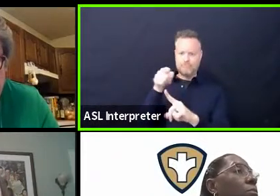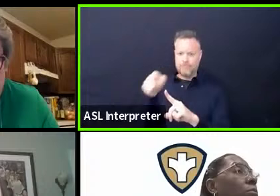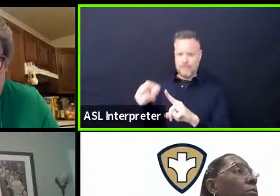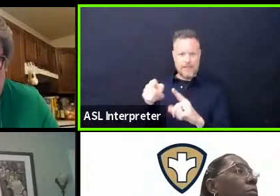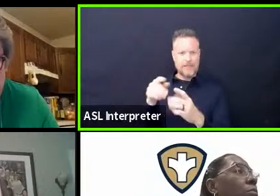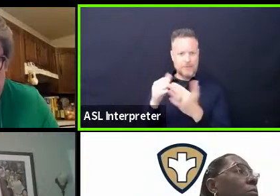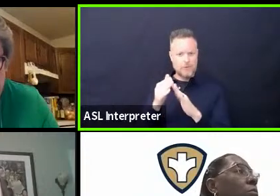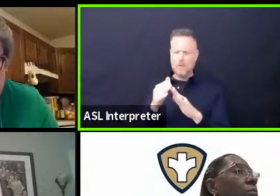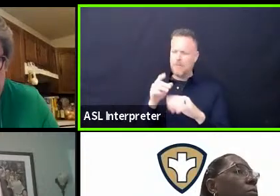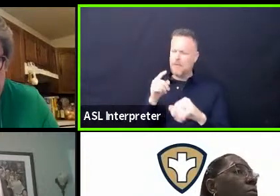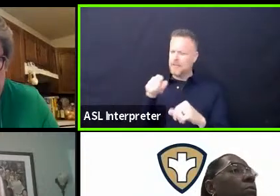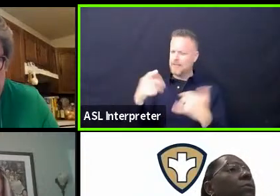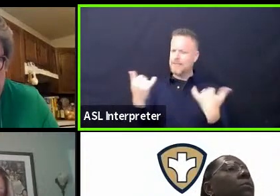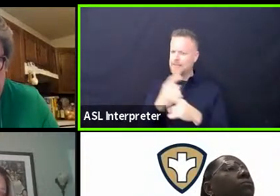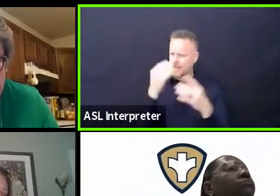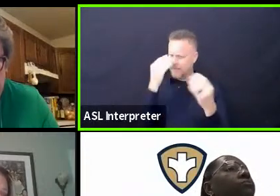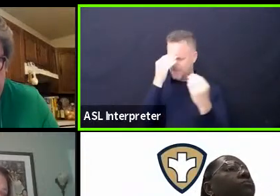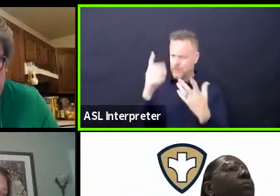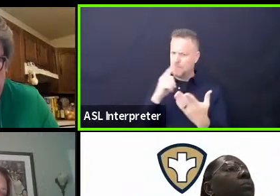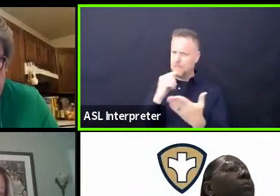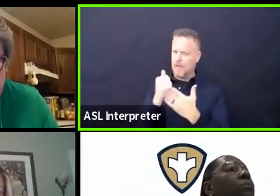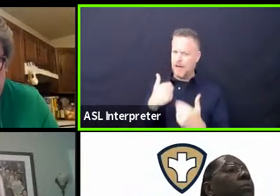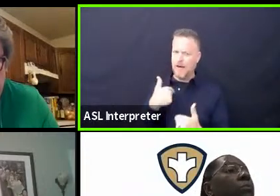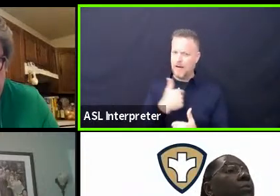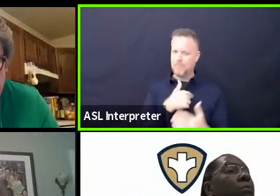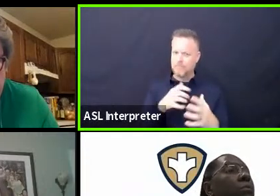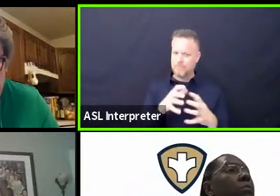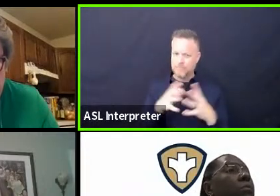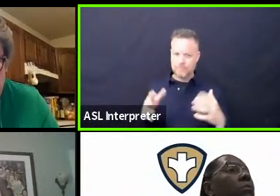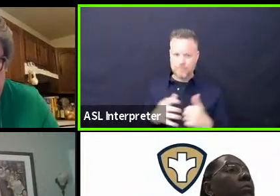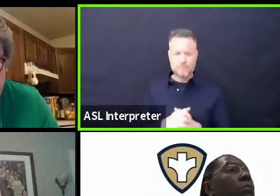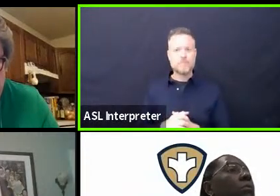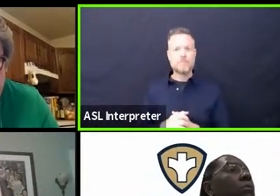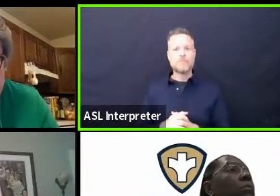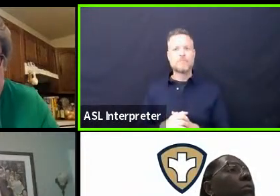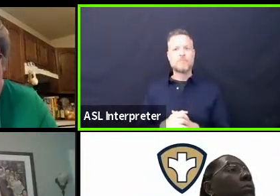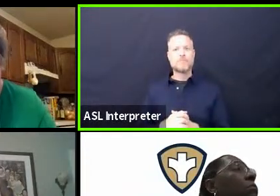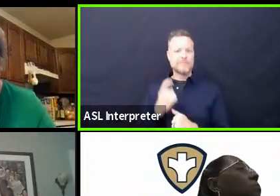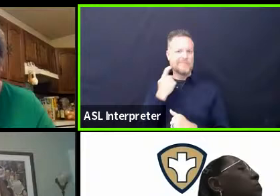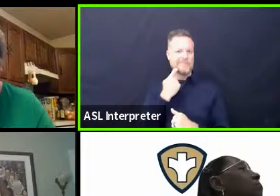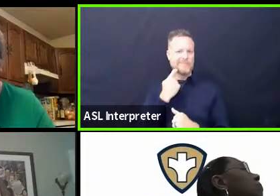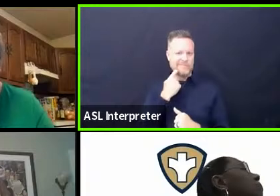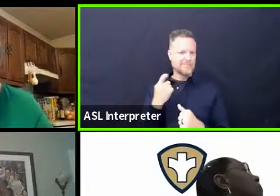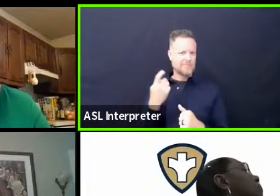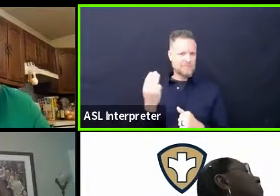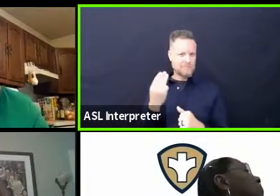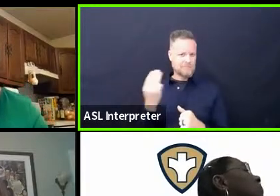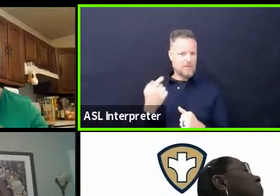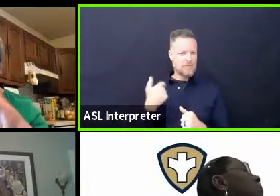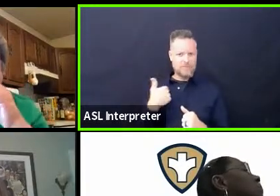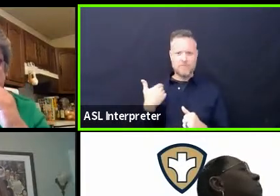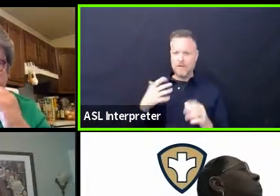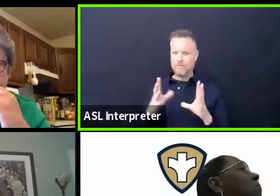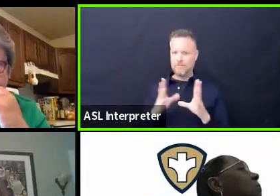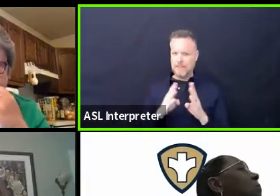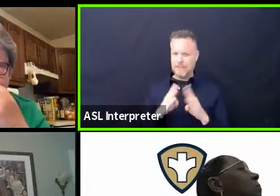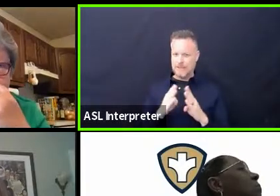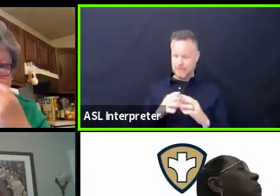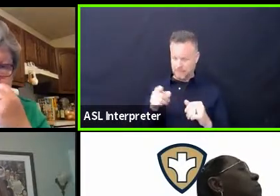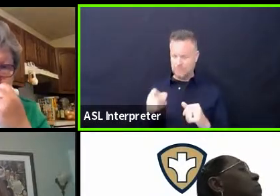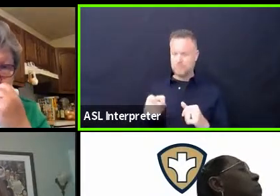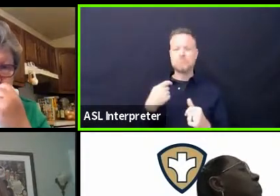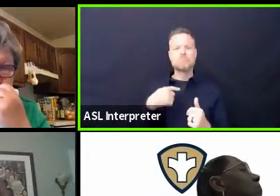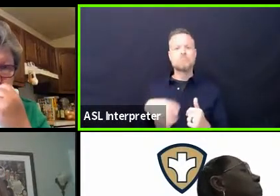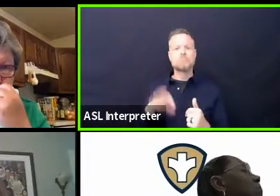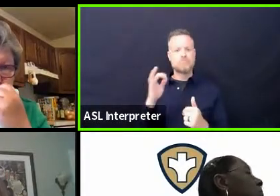helpful. But we had a meeting on Monday with Mary Ricketts, and she has informed us that there are